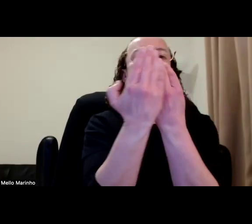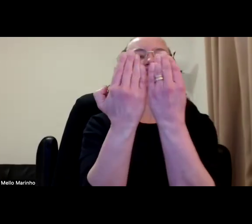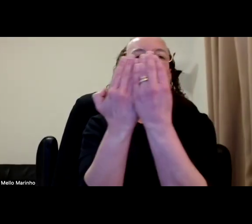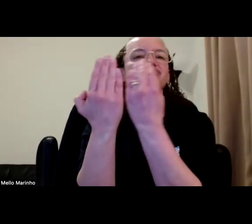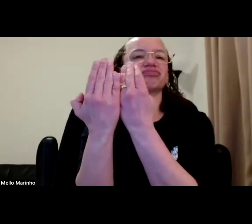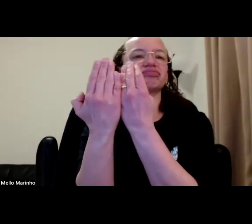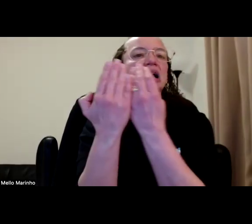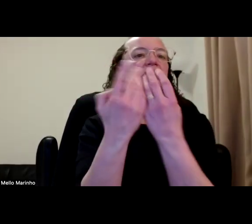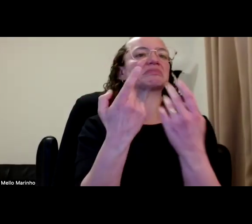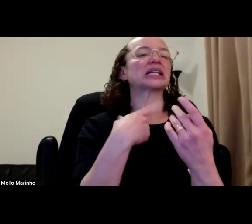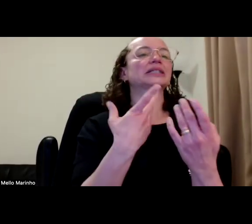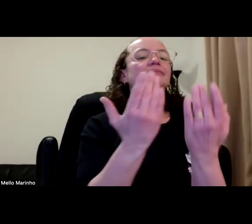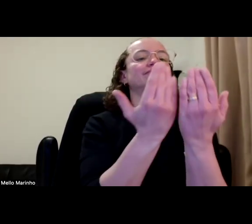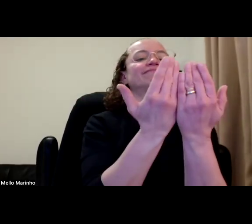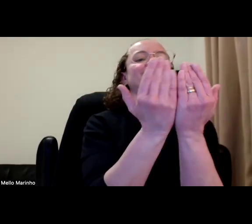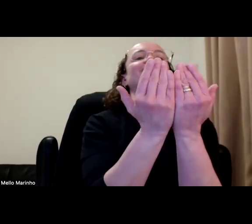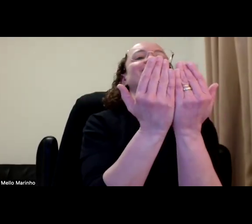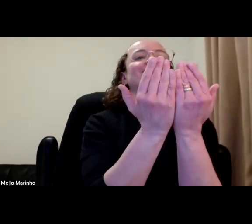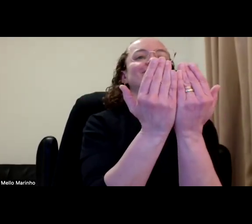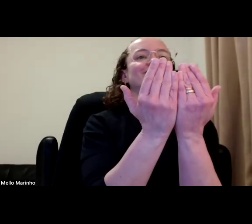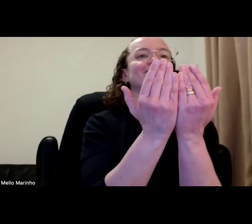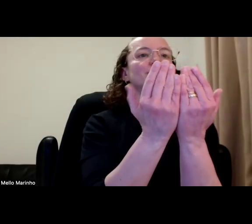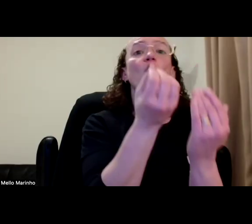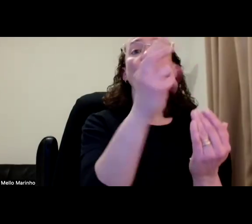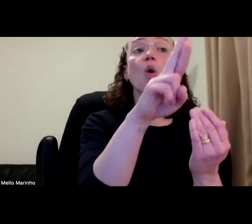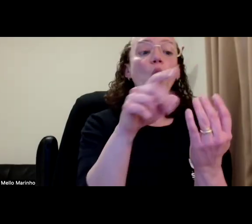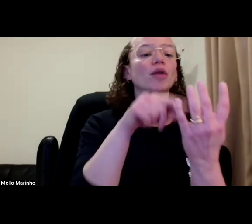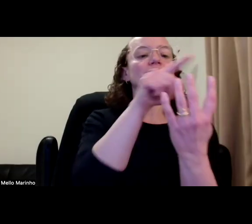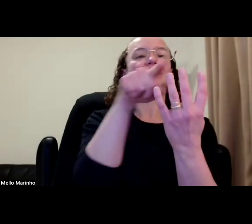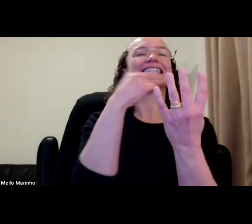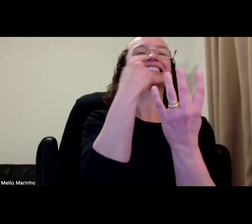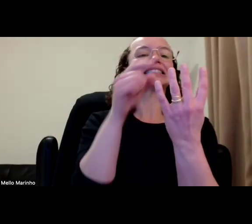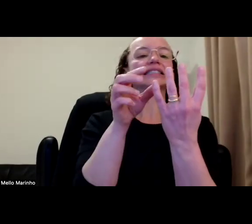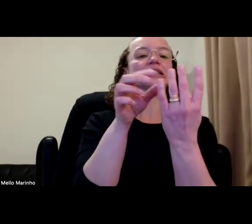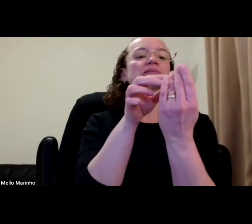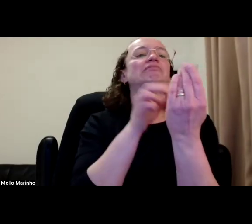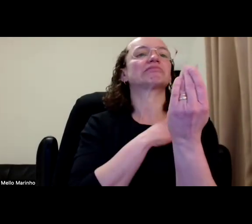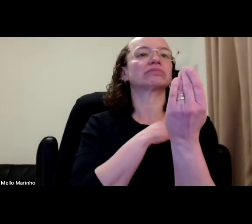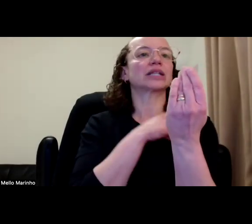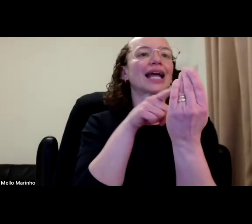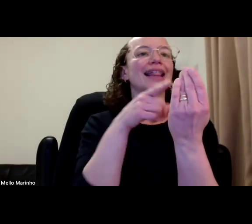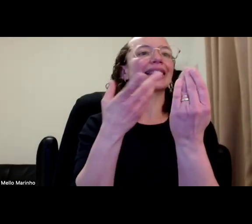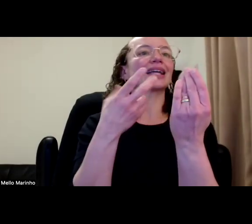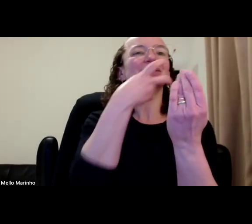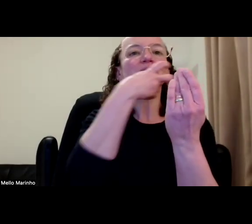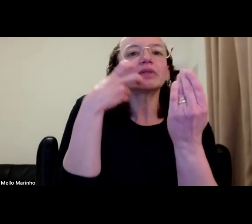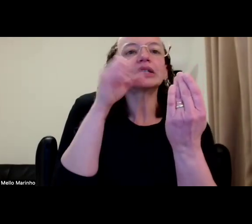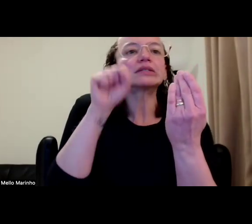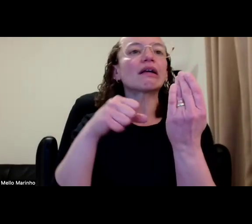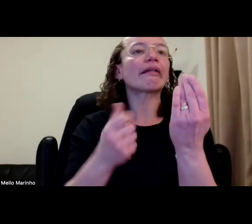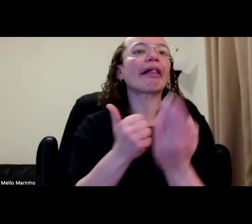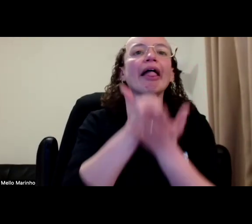on your teeth, they're behind your teeth. You know, if your teeth are crooked, it's going to pull them straight. Or if the teeth are